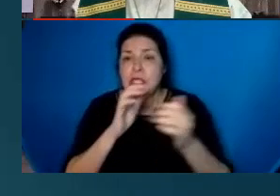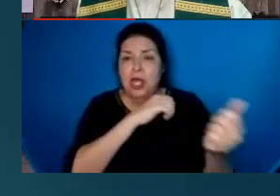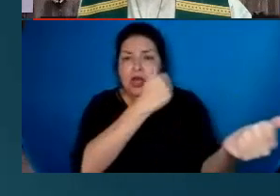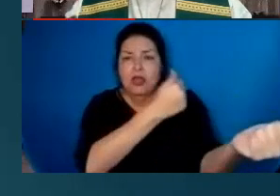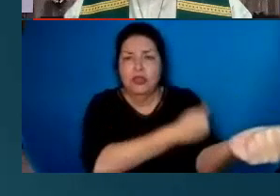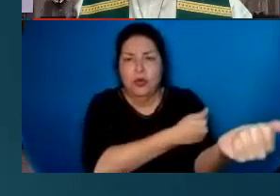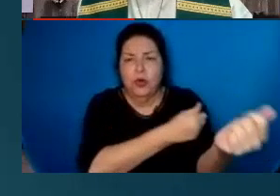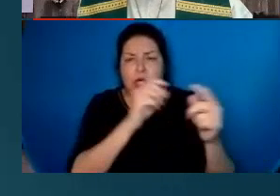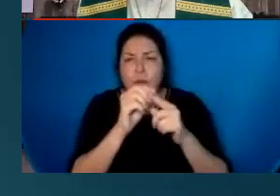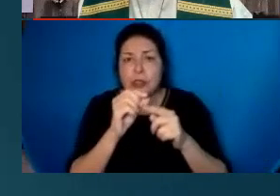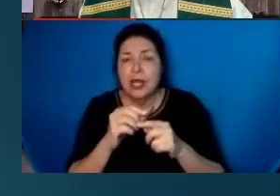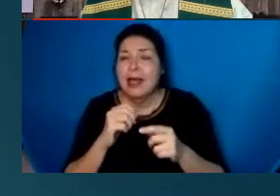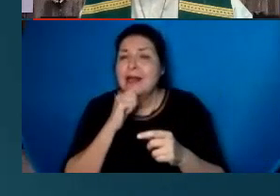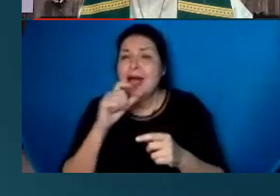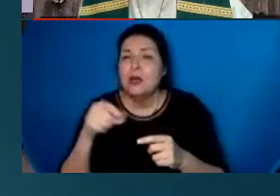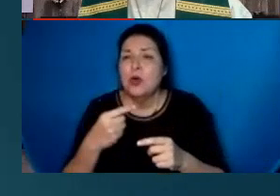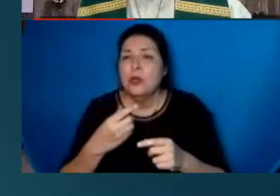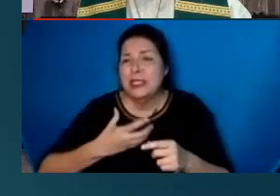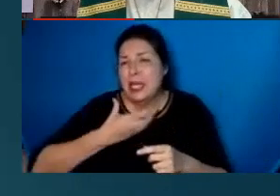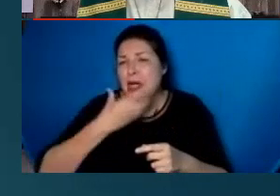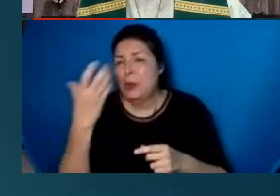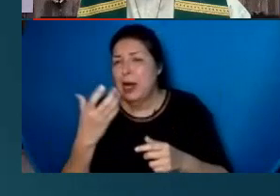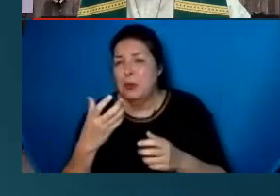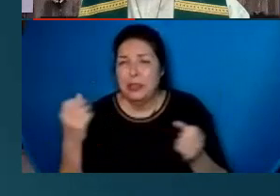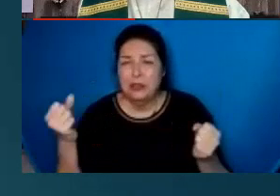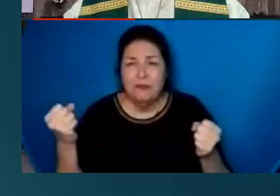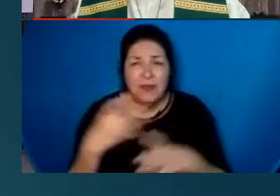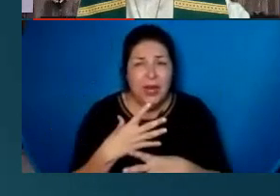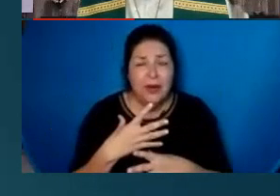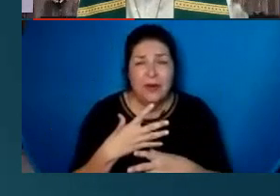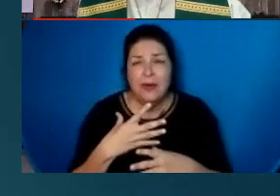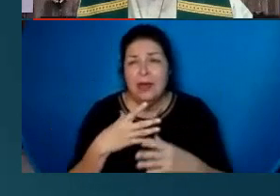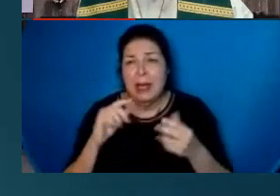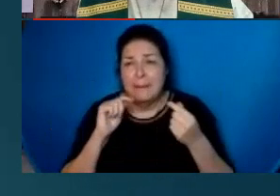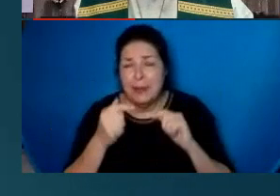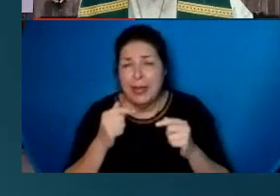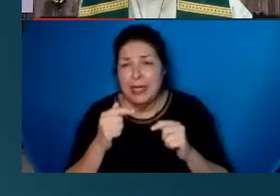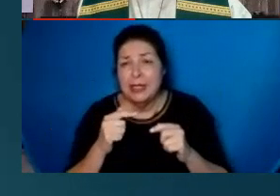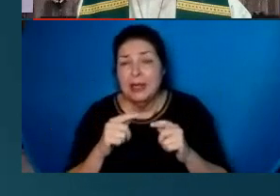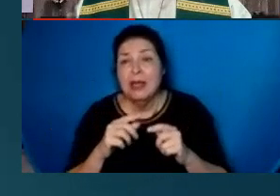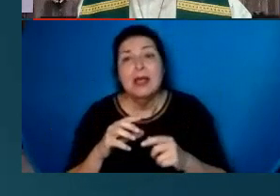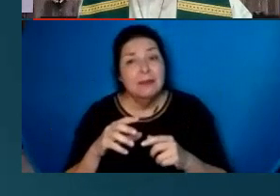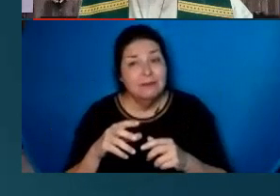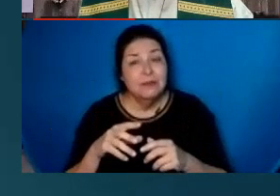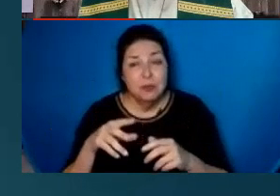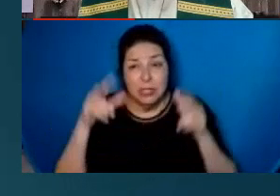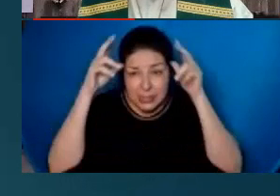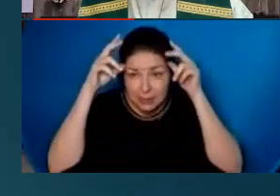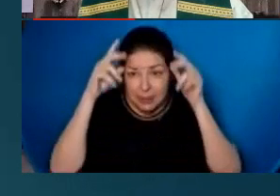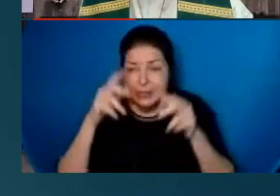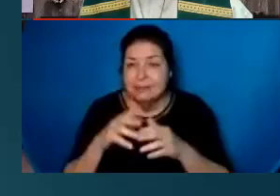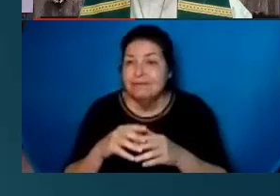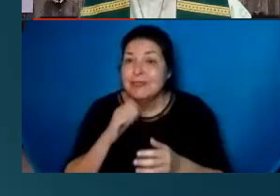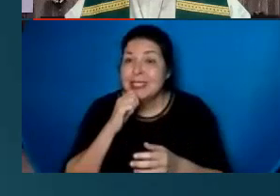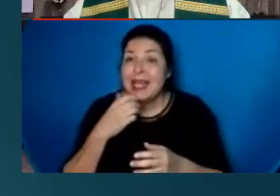fear, but in subjection and humiliation as well. The demons have no choice but to know the voice